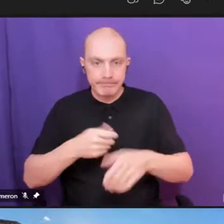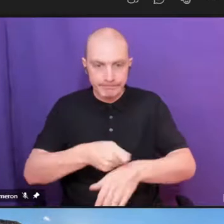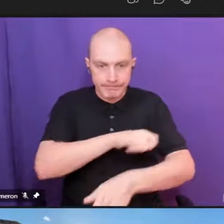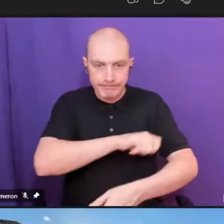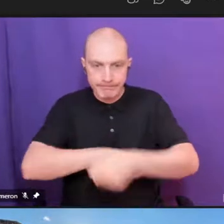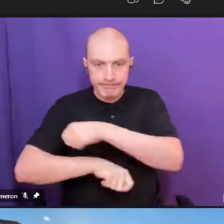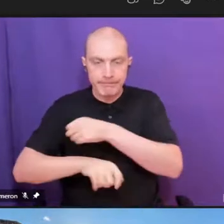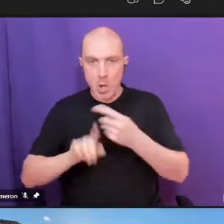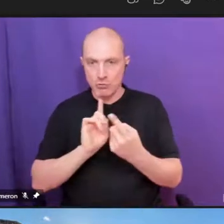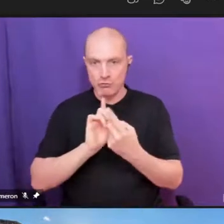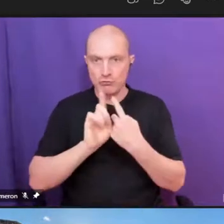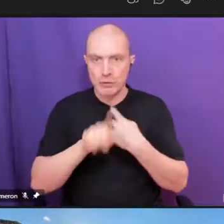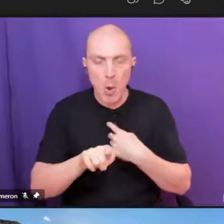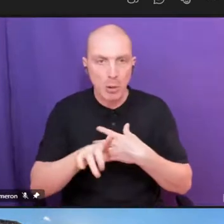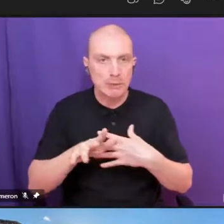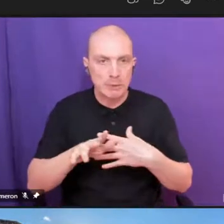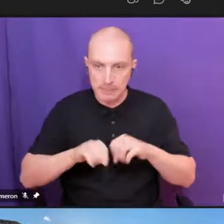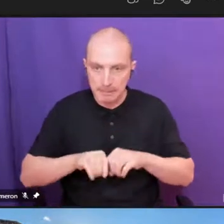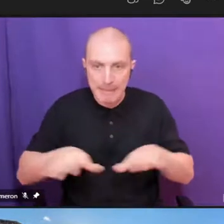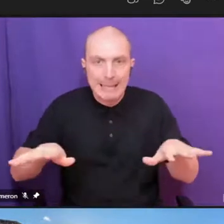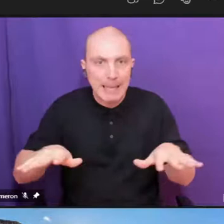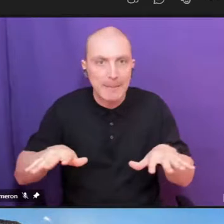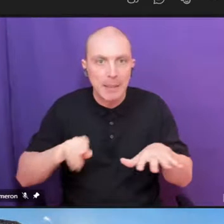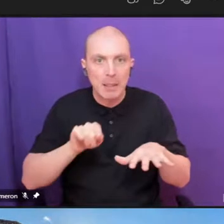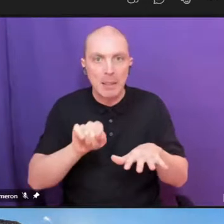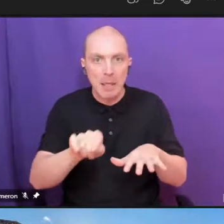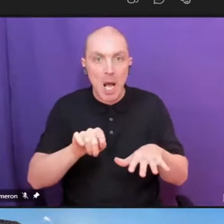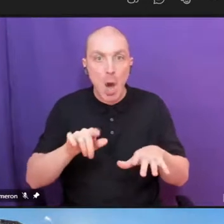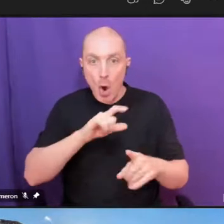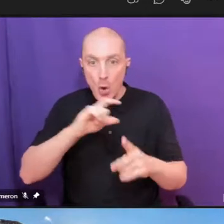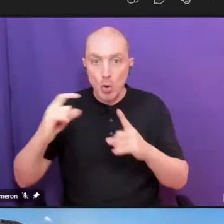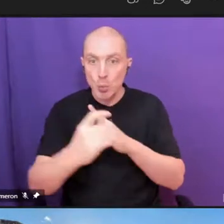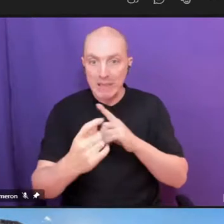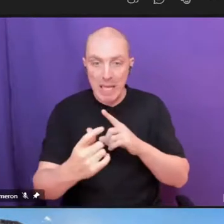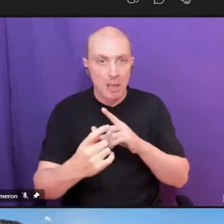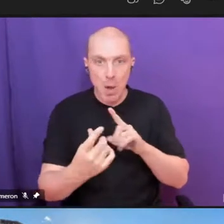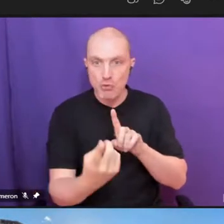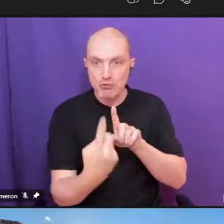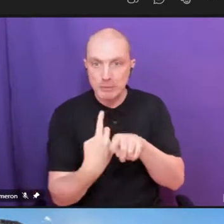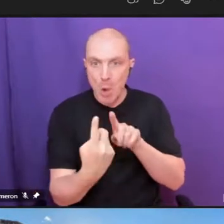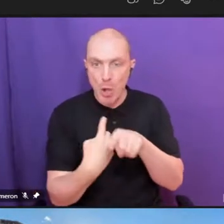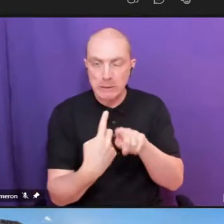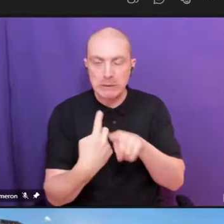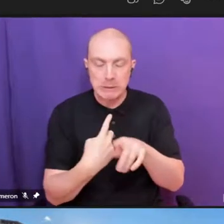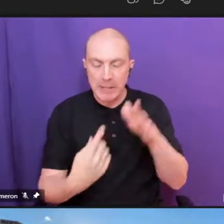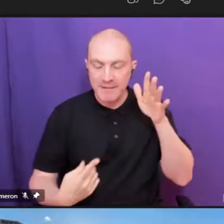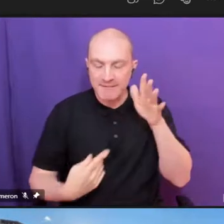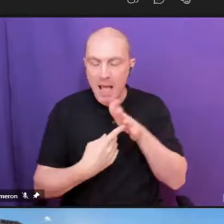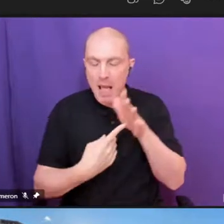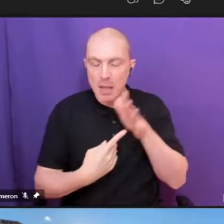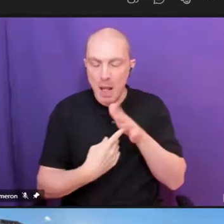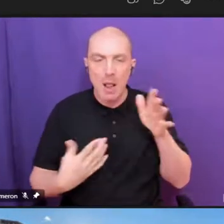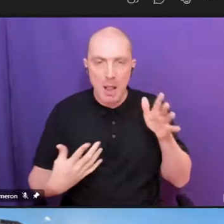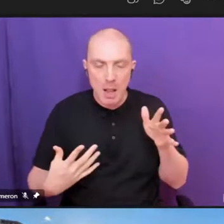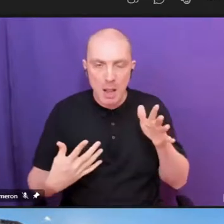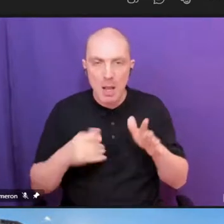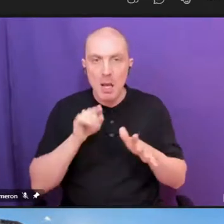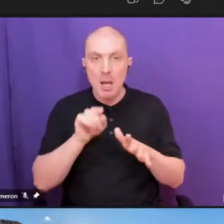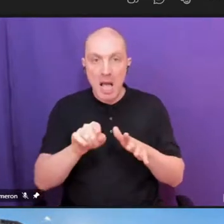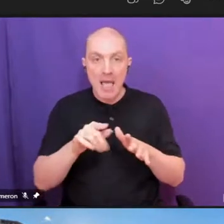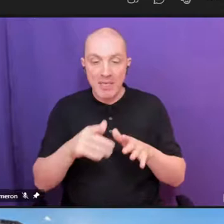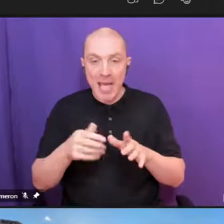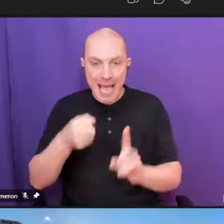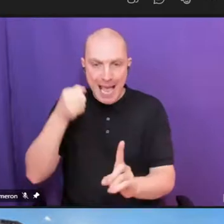that relationships with our communities have been vital in terms of that response. Also that the impact of COVID-19 has